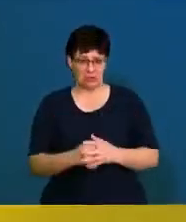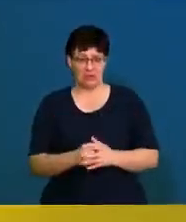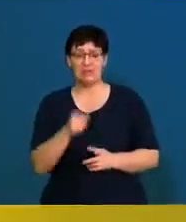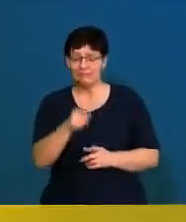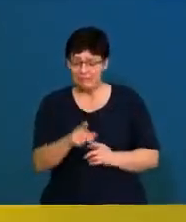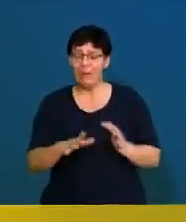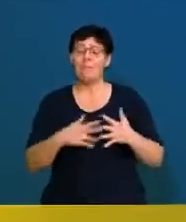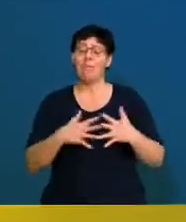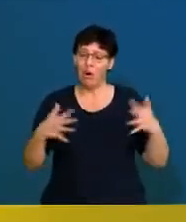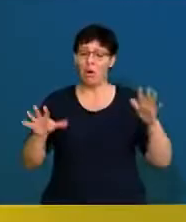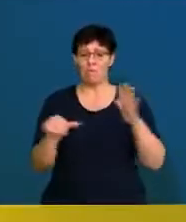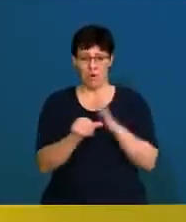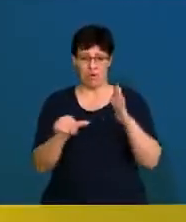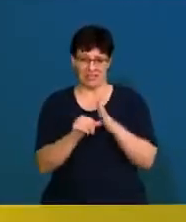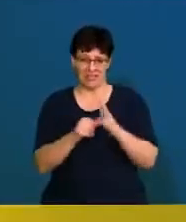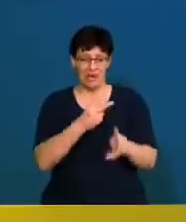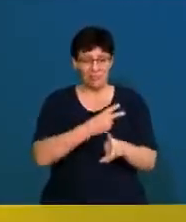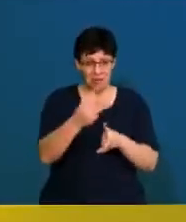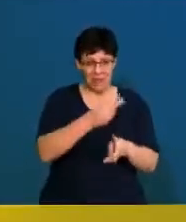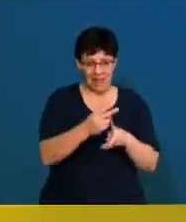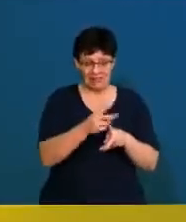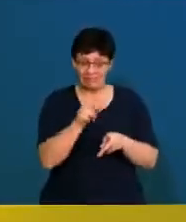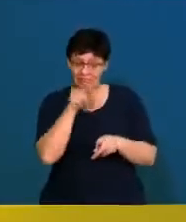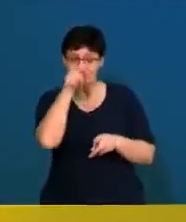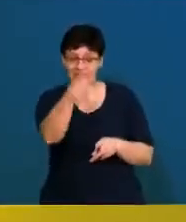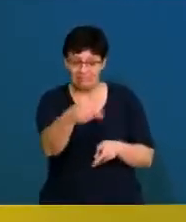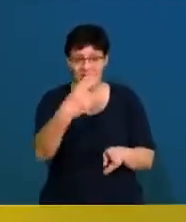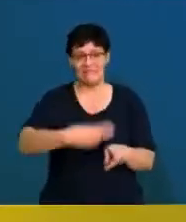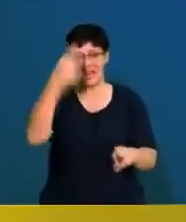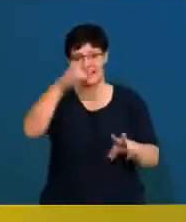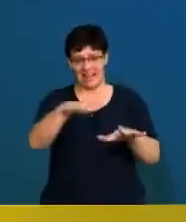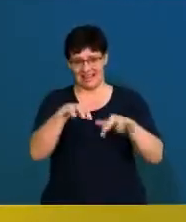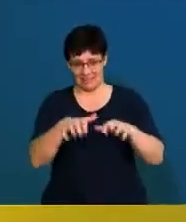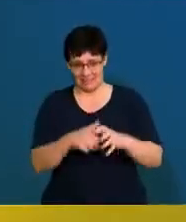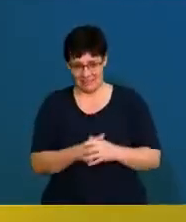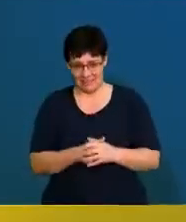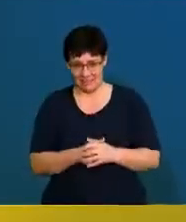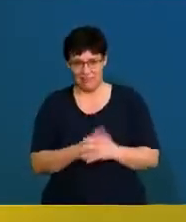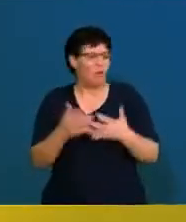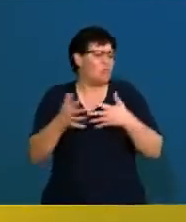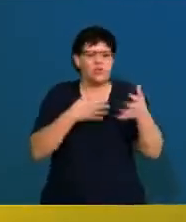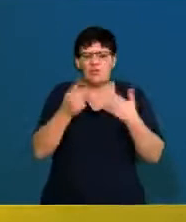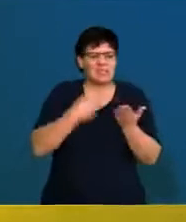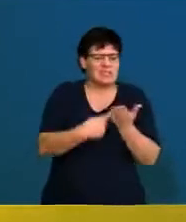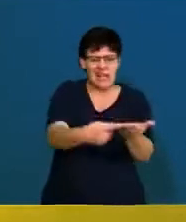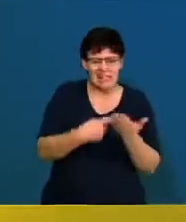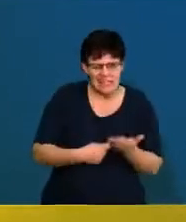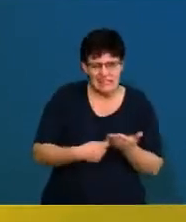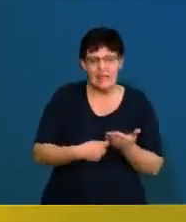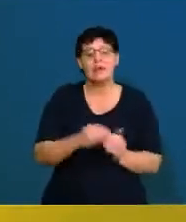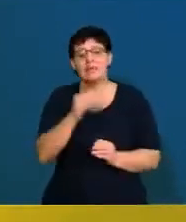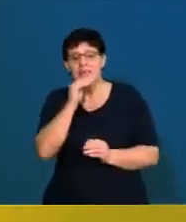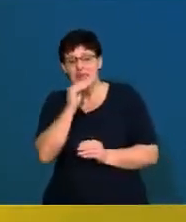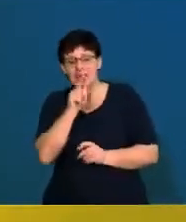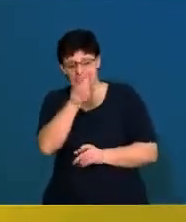crucial stage of our preparation leading to the final exam. So whatever we discuss here, it's part of what could